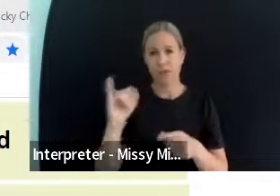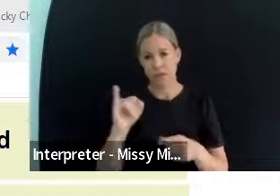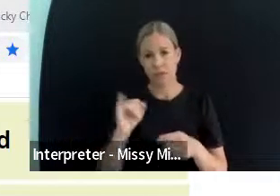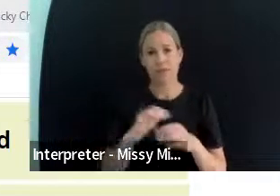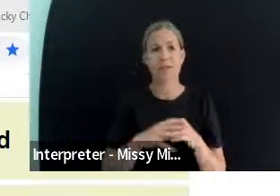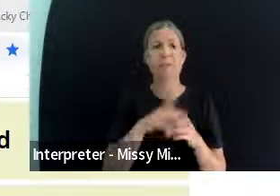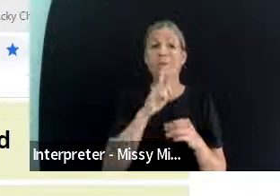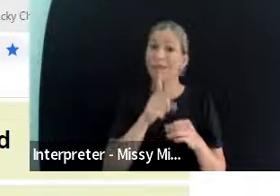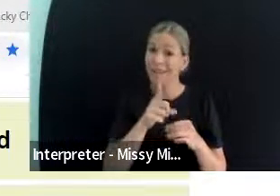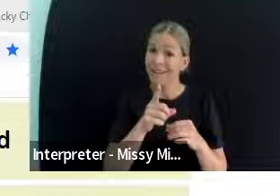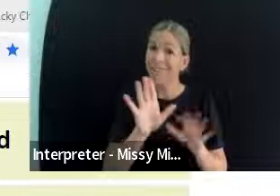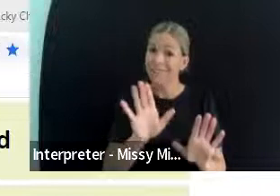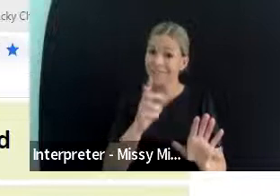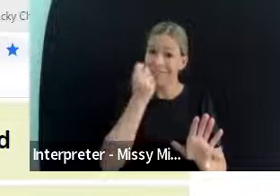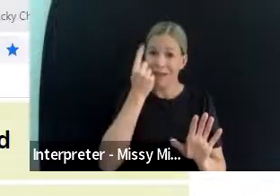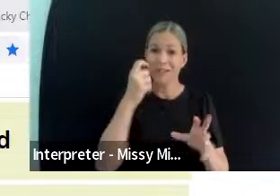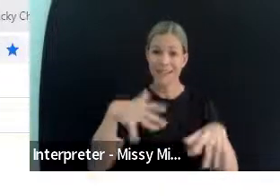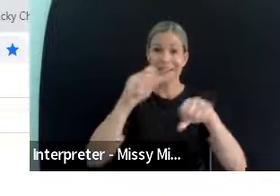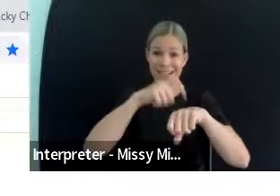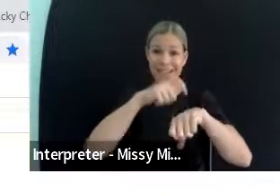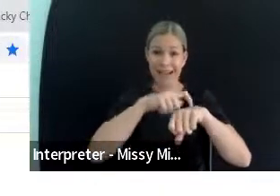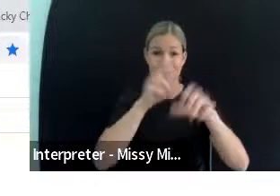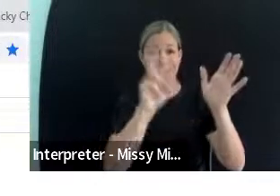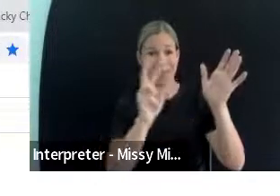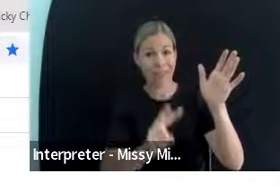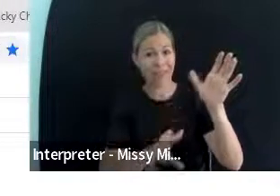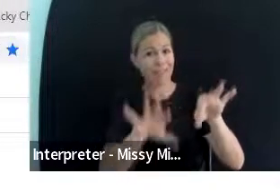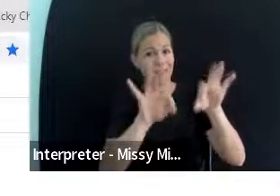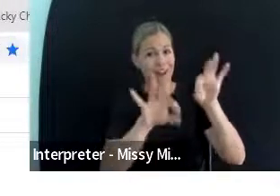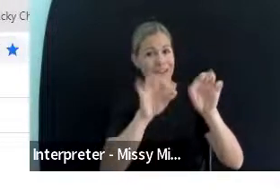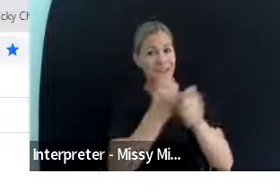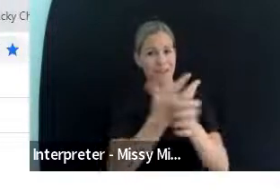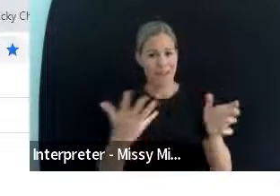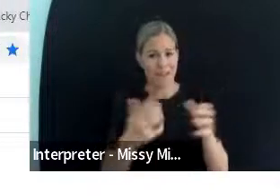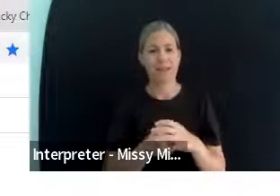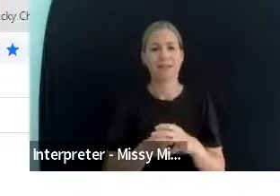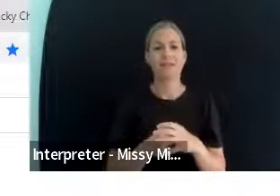its treasure, so to speak. So I'm going to first start with just sharing this 2-minute